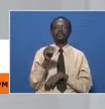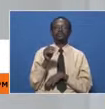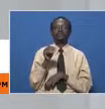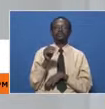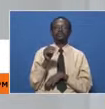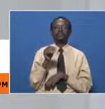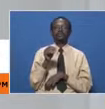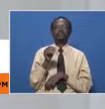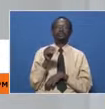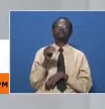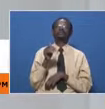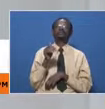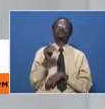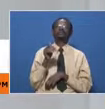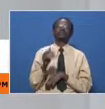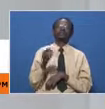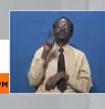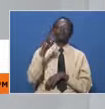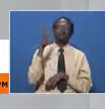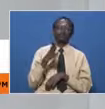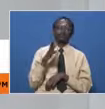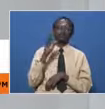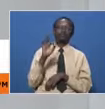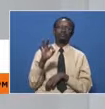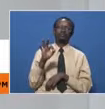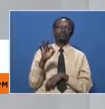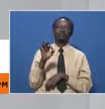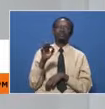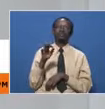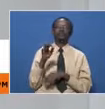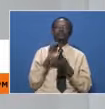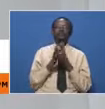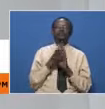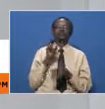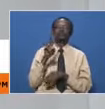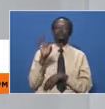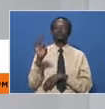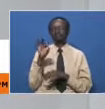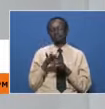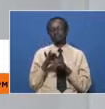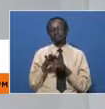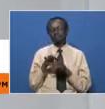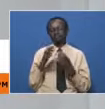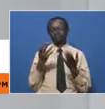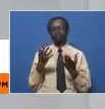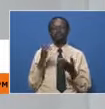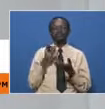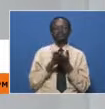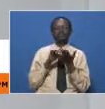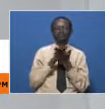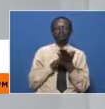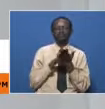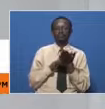nearly two-thirds less 3. Mm-hmm. Two-thirds less 2 or something. Yeah. So I think that is the basic thing. The issue of